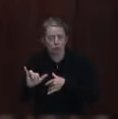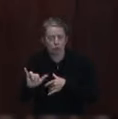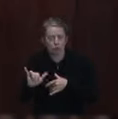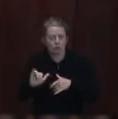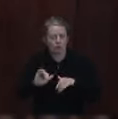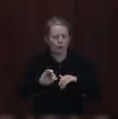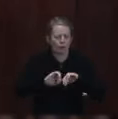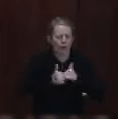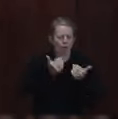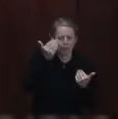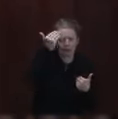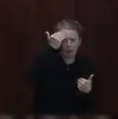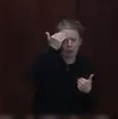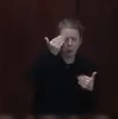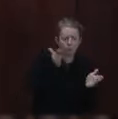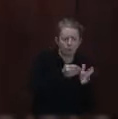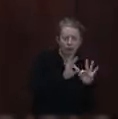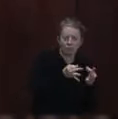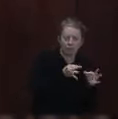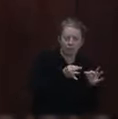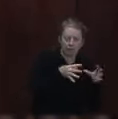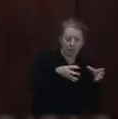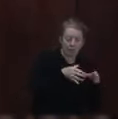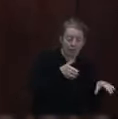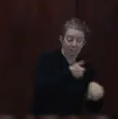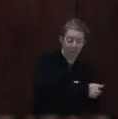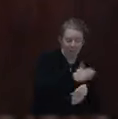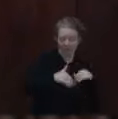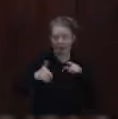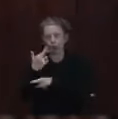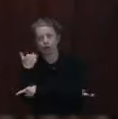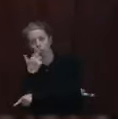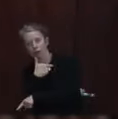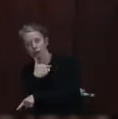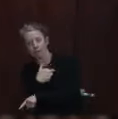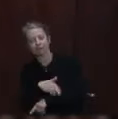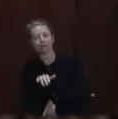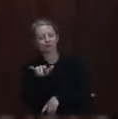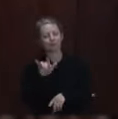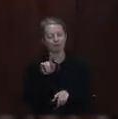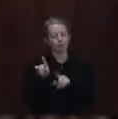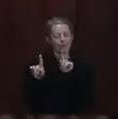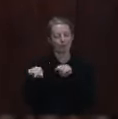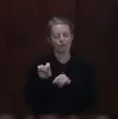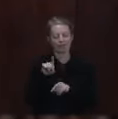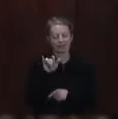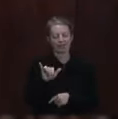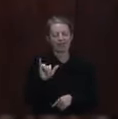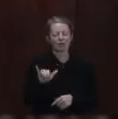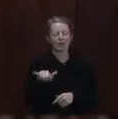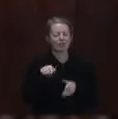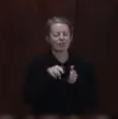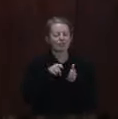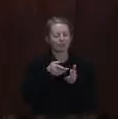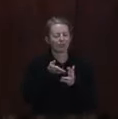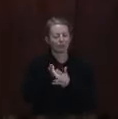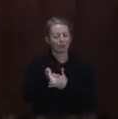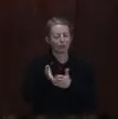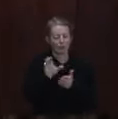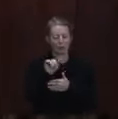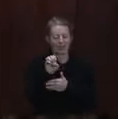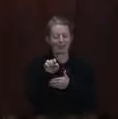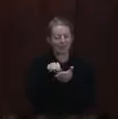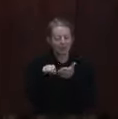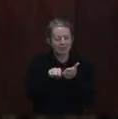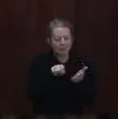gatherings than that? So that's through the case investigation piece. So when someone's interviewed, they tell that communicable disease nurse